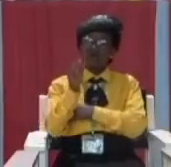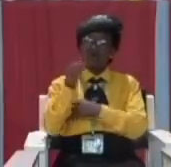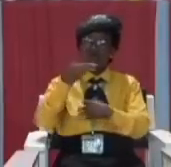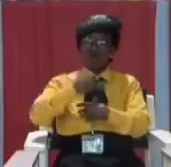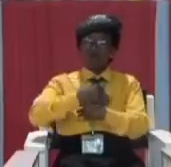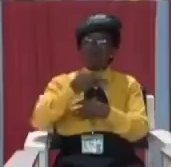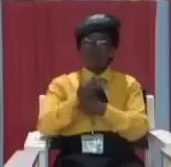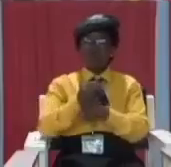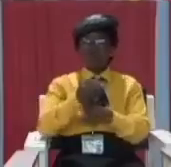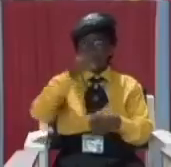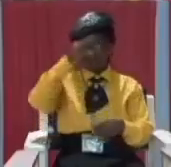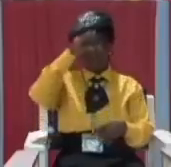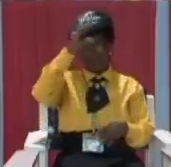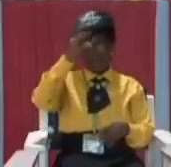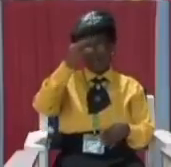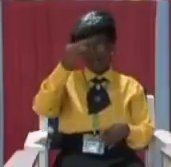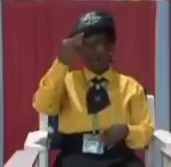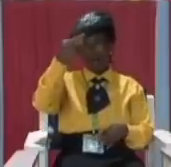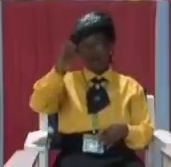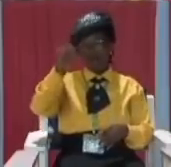dust of the earth.